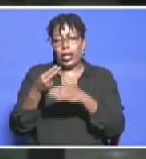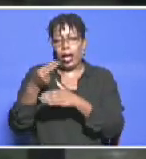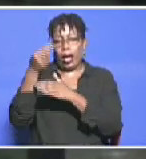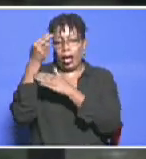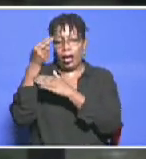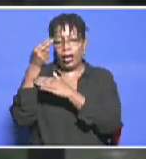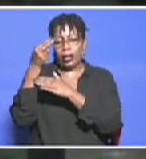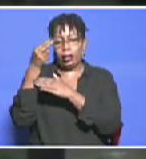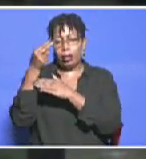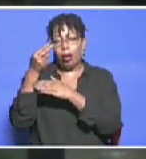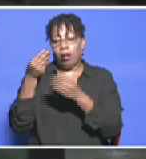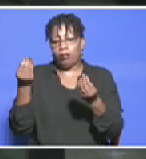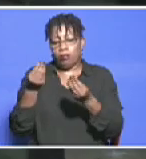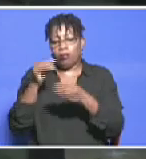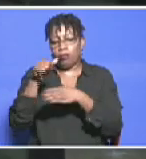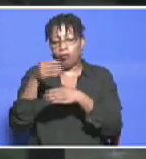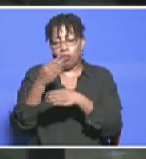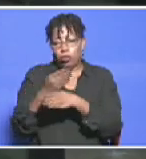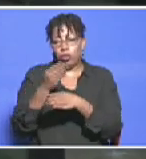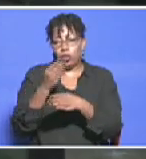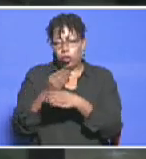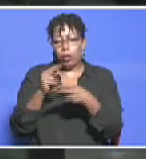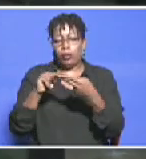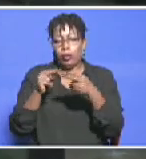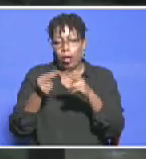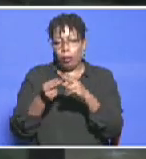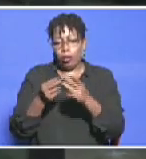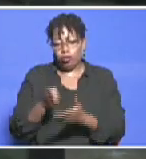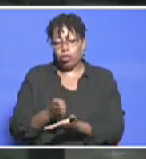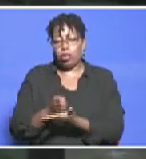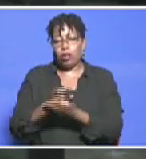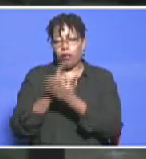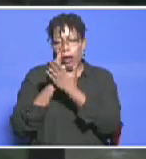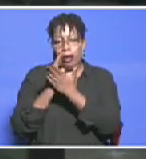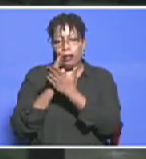unemployment numbers while reviving the economic lifeblood of South Andros.